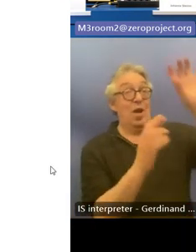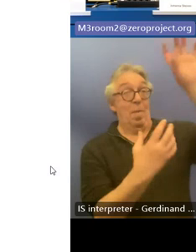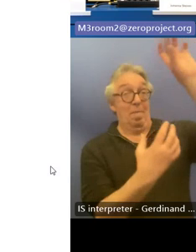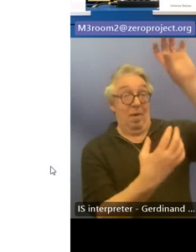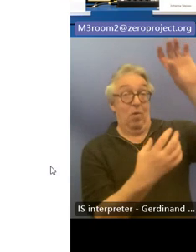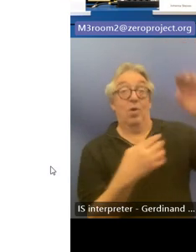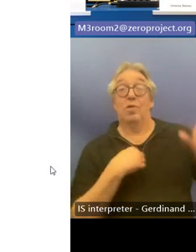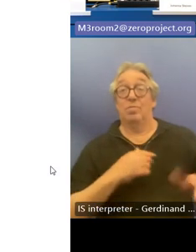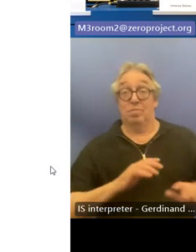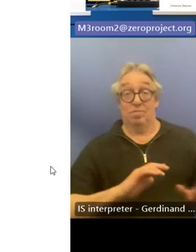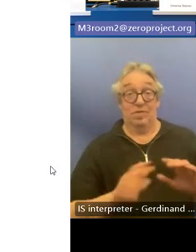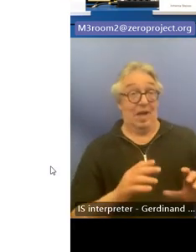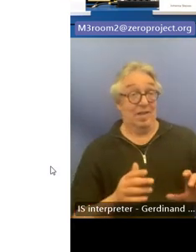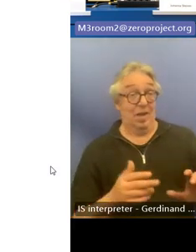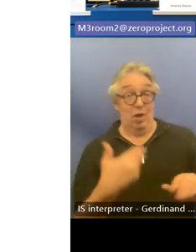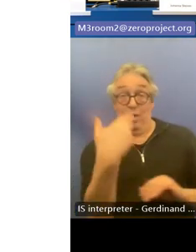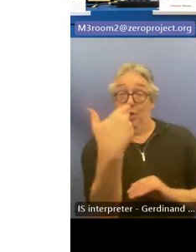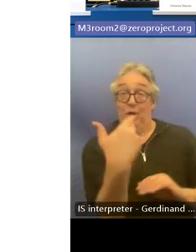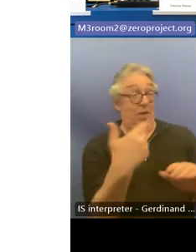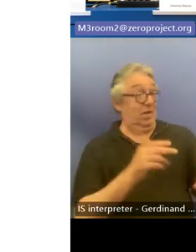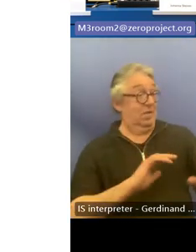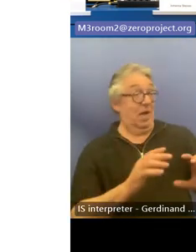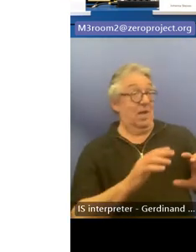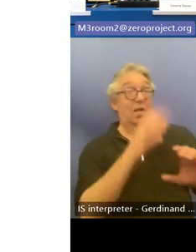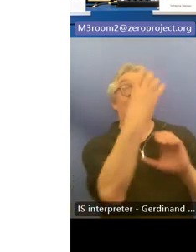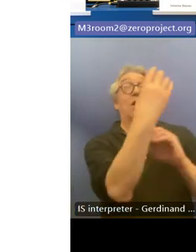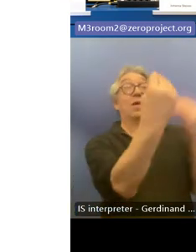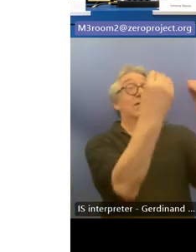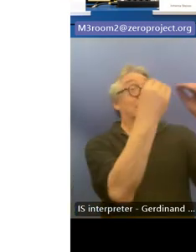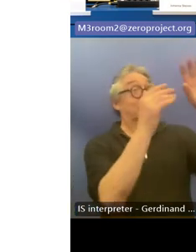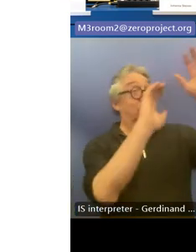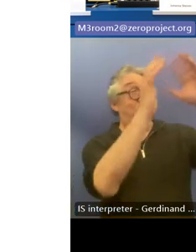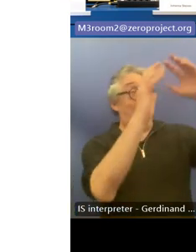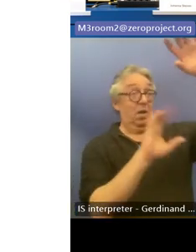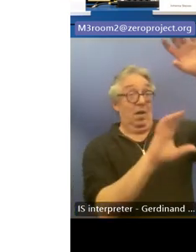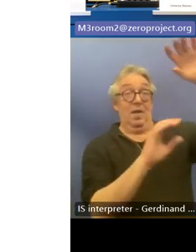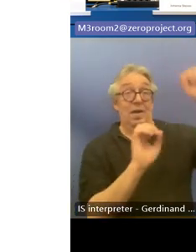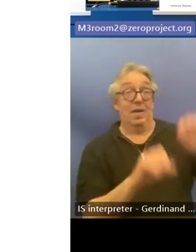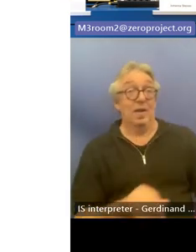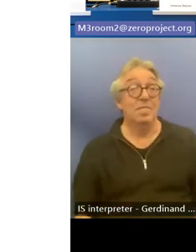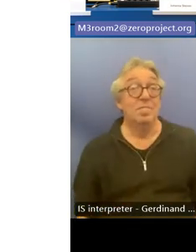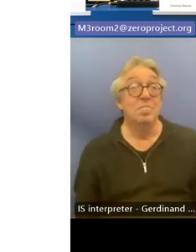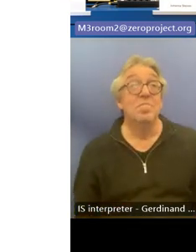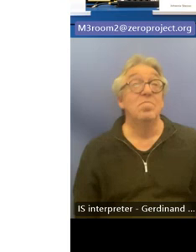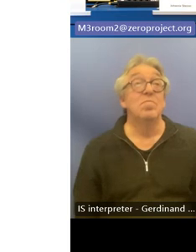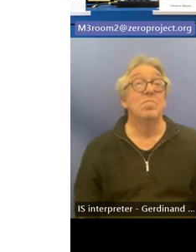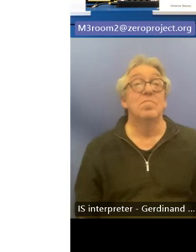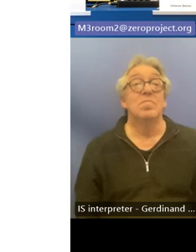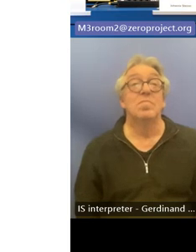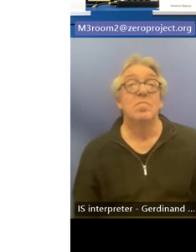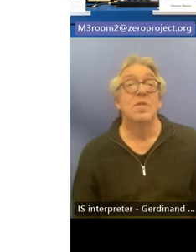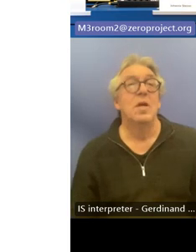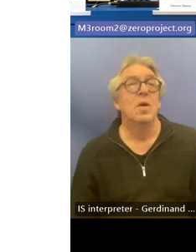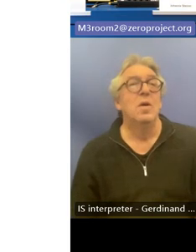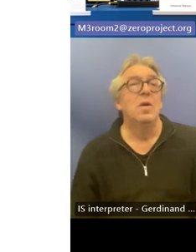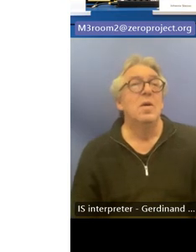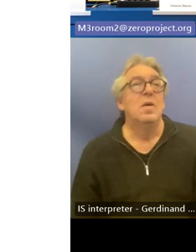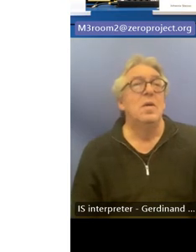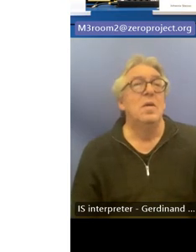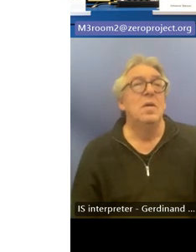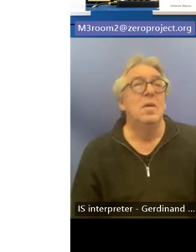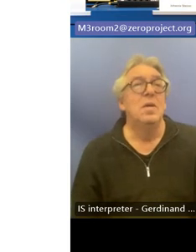signing to our teachers. It's micro-learning. We have a streak, so if you come back every